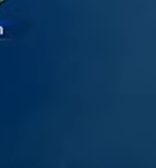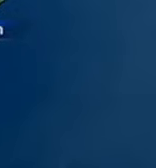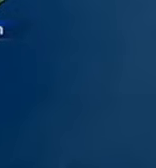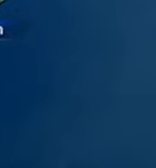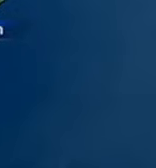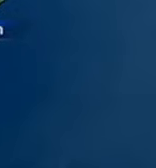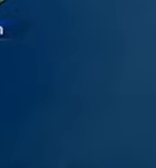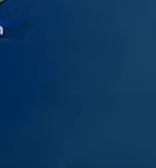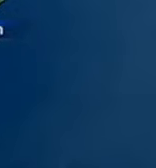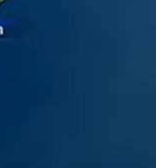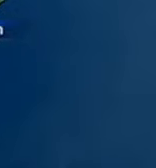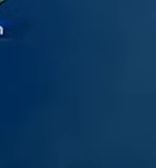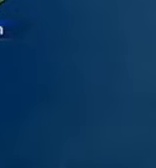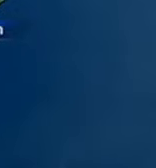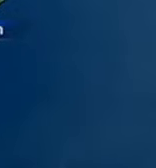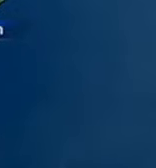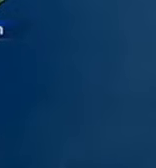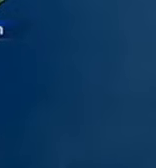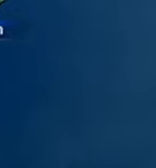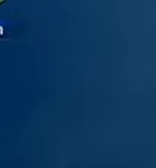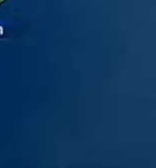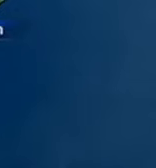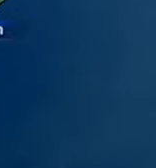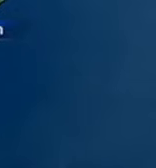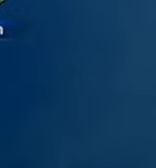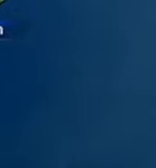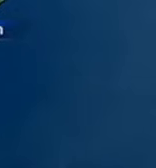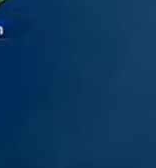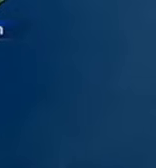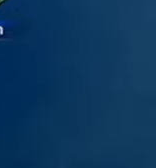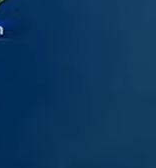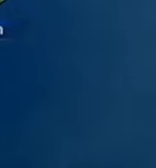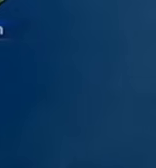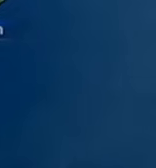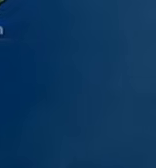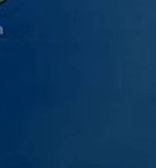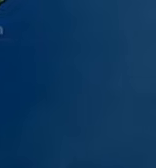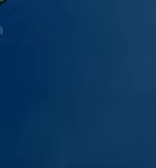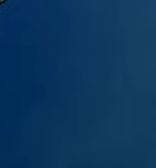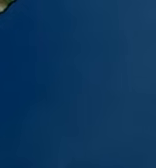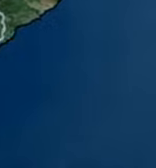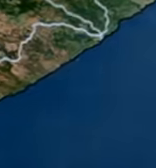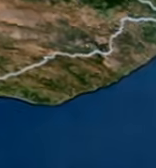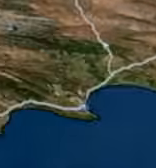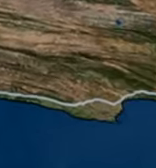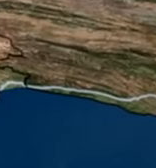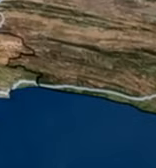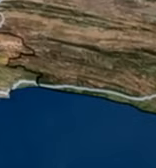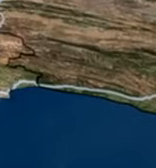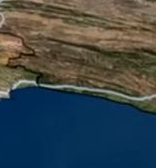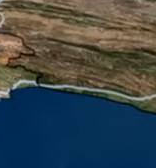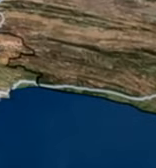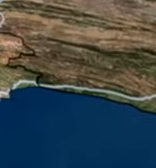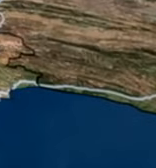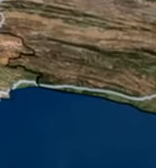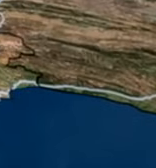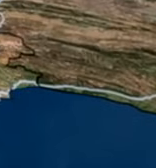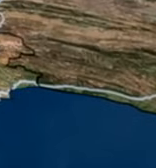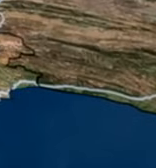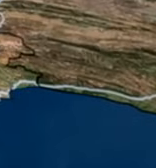boqonge wena le ka bo East London go laetša go tla be go fodile ge rata ke 25 ka dikarolong tšeo re ga botsena fela ka borwa bodikela ba kapa re boletse ka gore